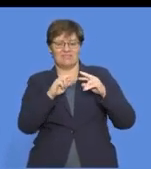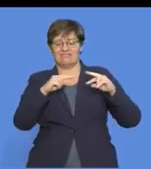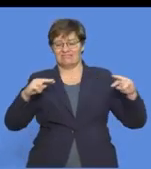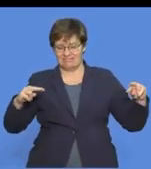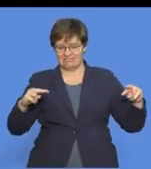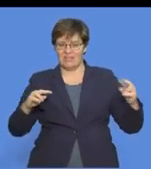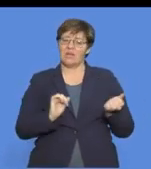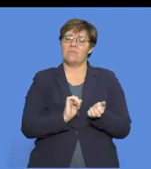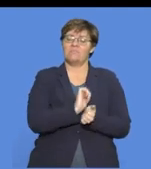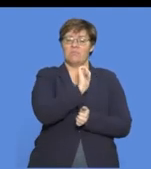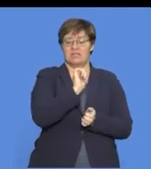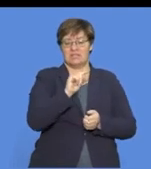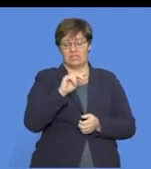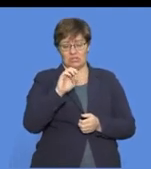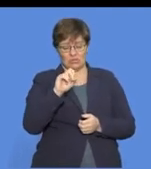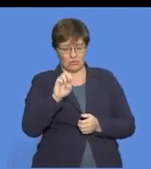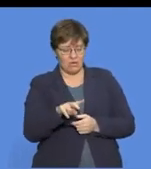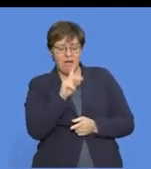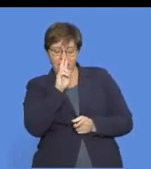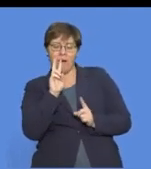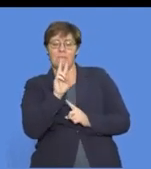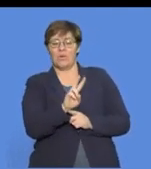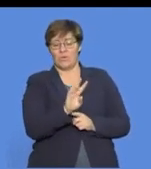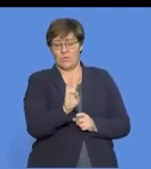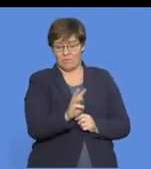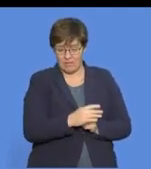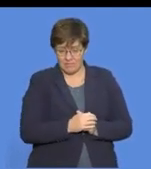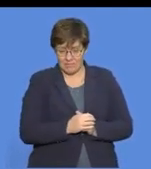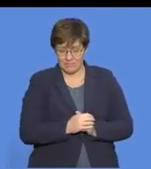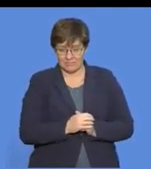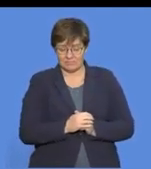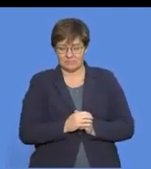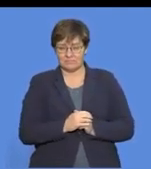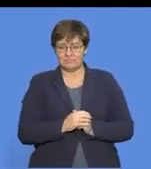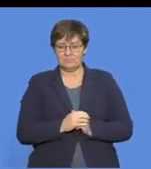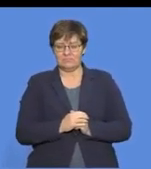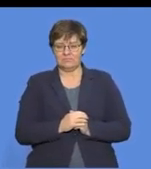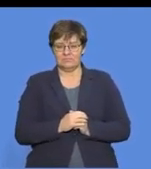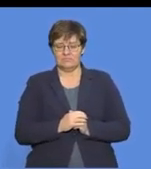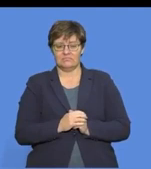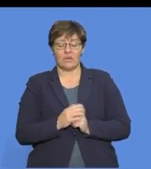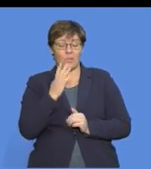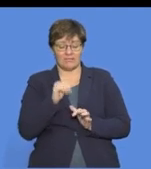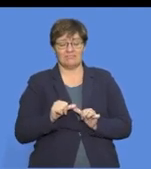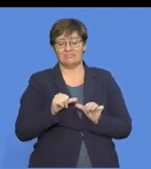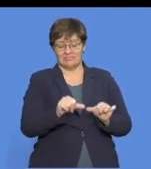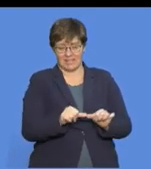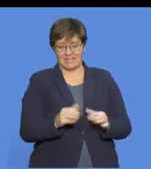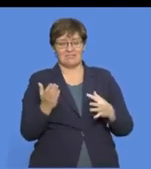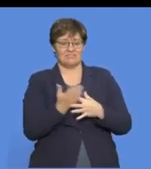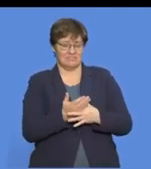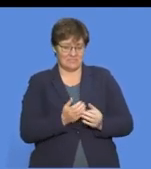different types of permanent tissue that we are going to be looking at in the next